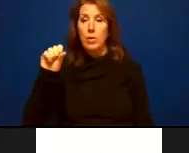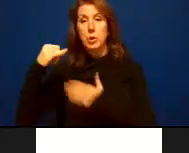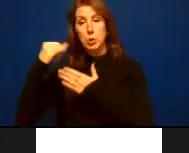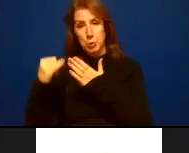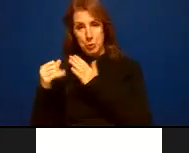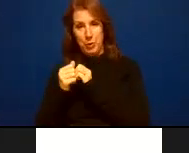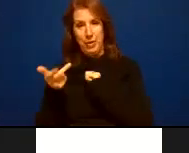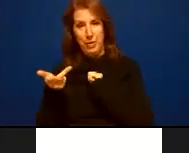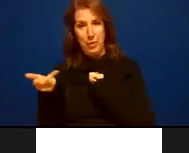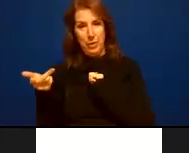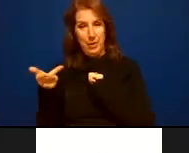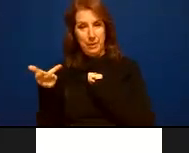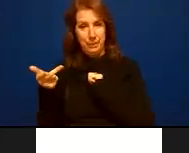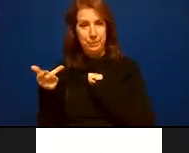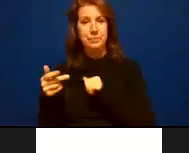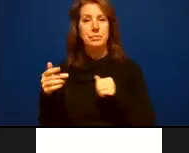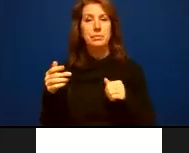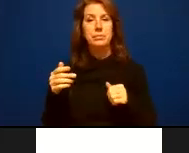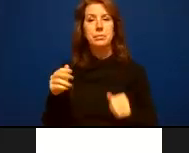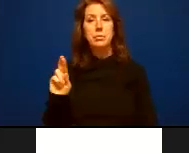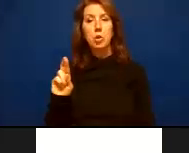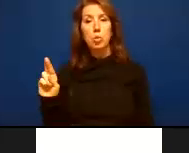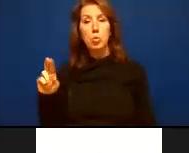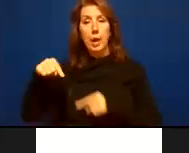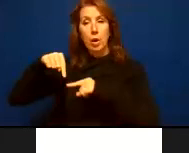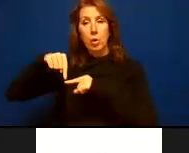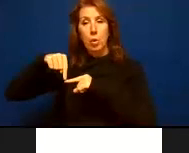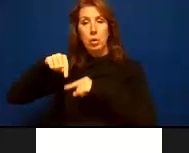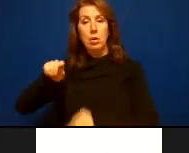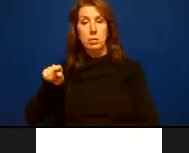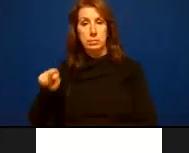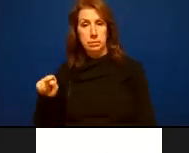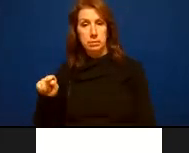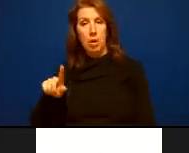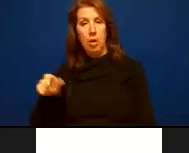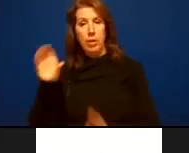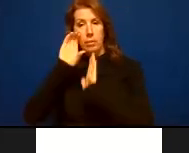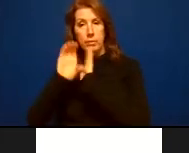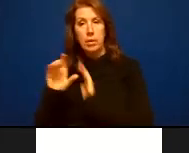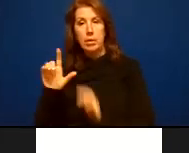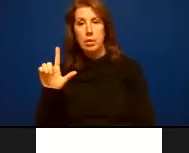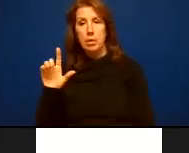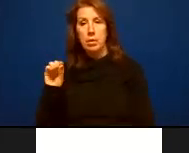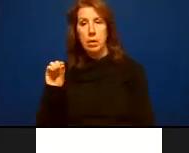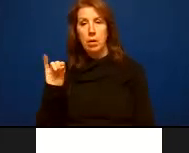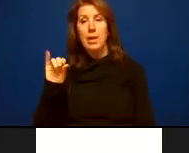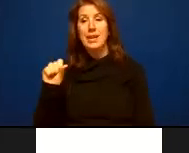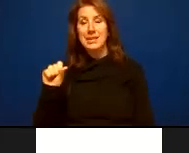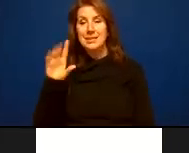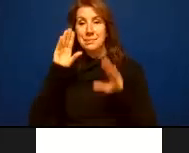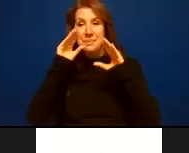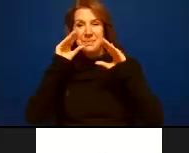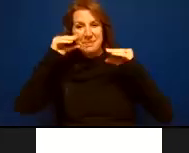them. The bottom right corner is another photo of Lois with a huge smile on her face with